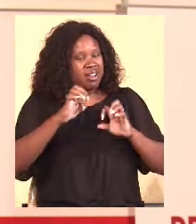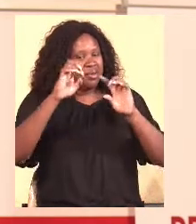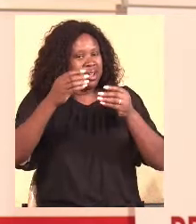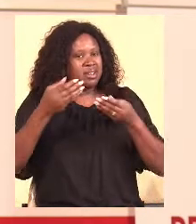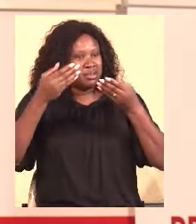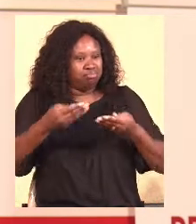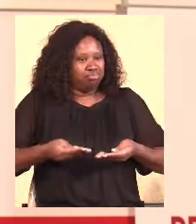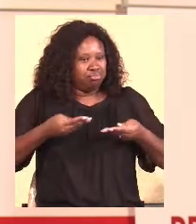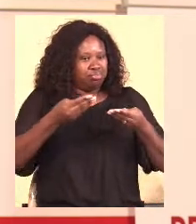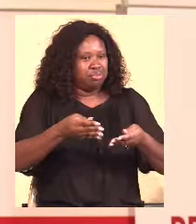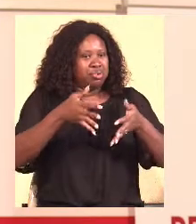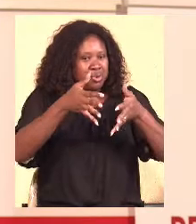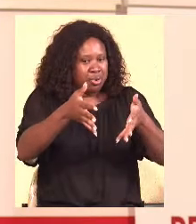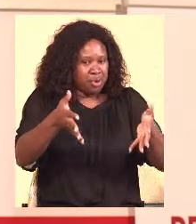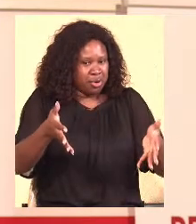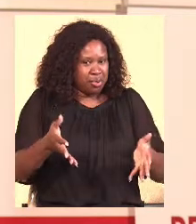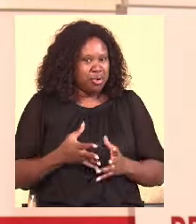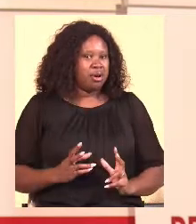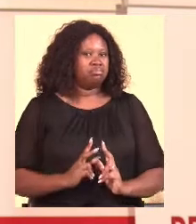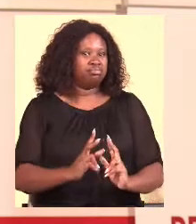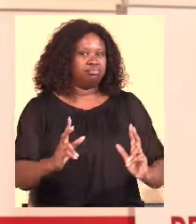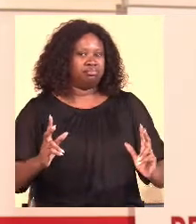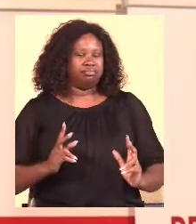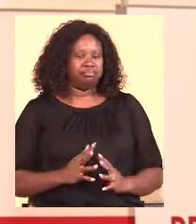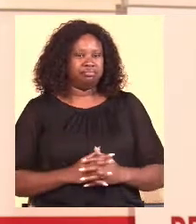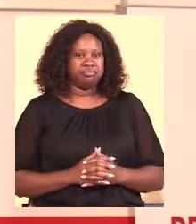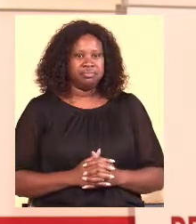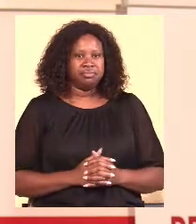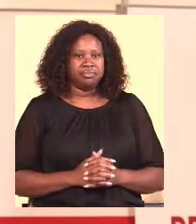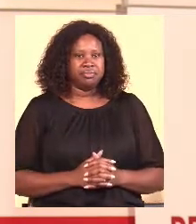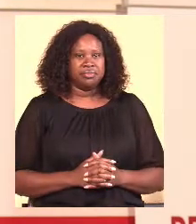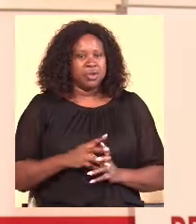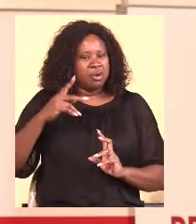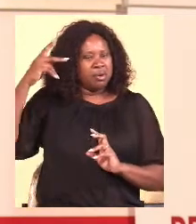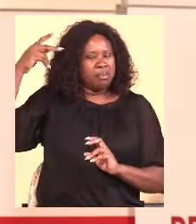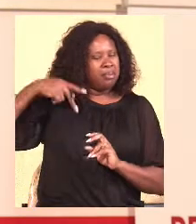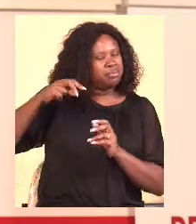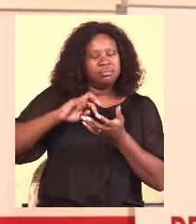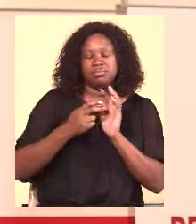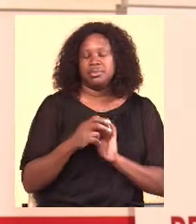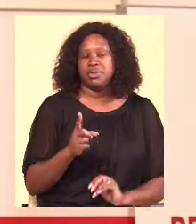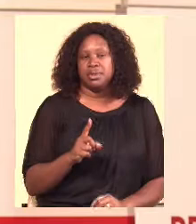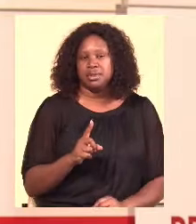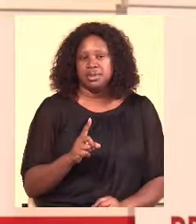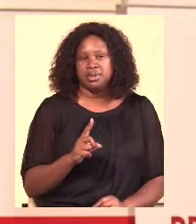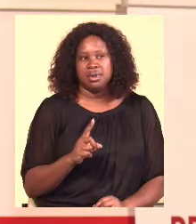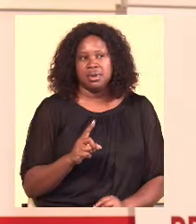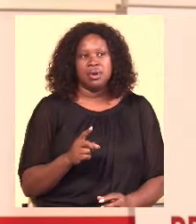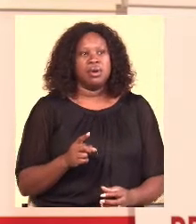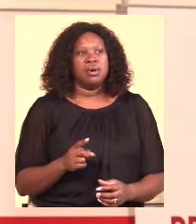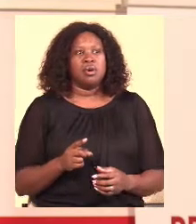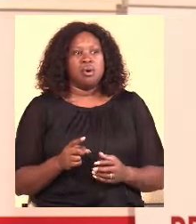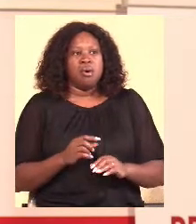education to the rural masses. And that policy meant that the delivery